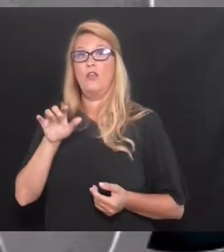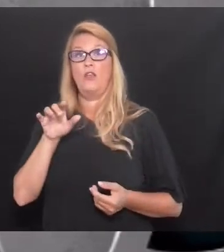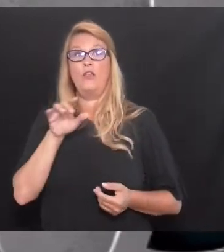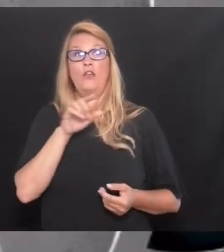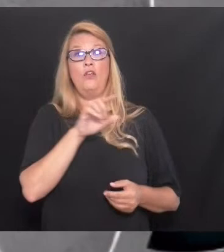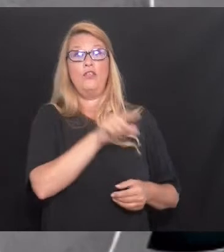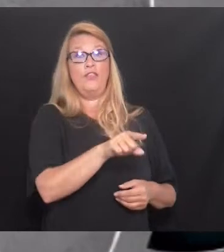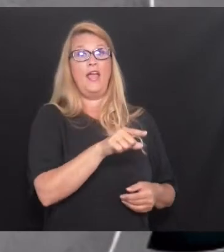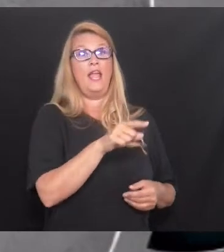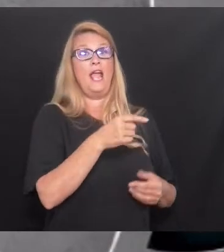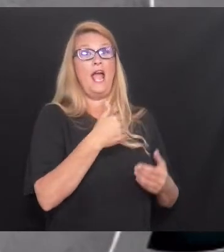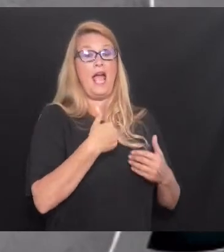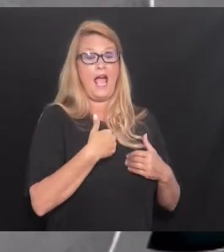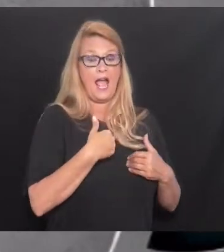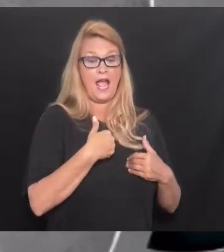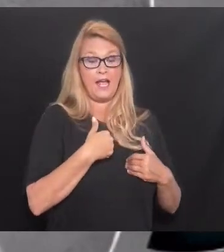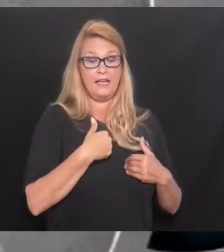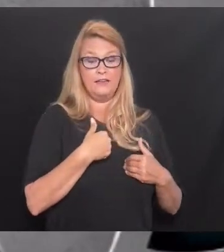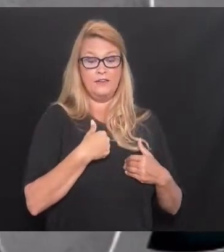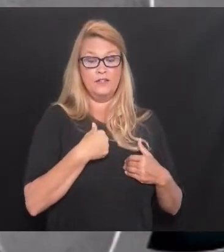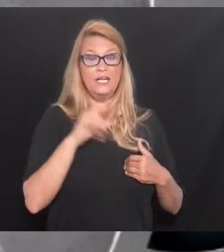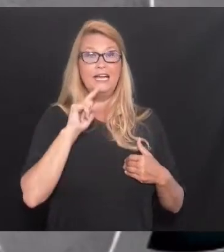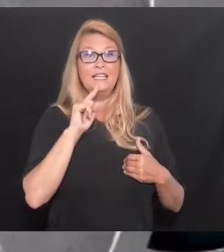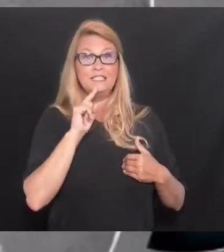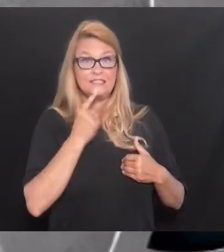those patients were what we consider severely